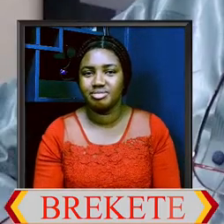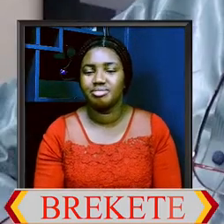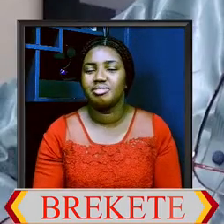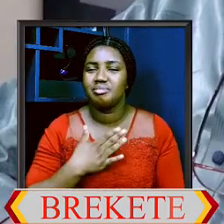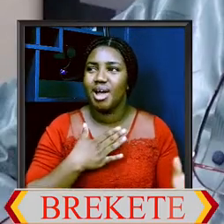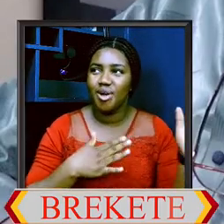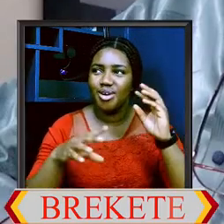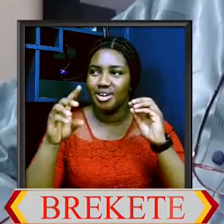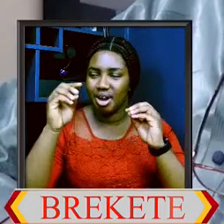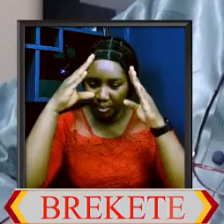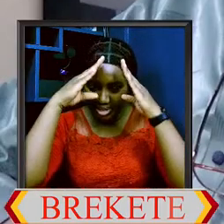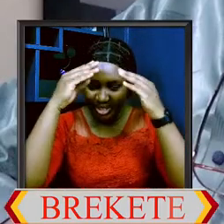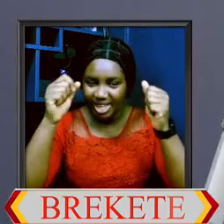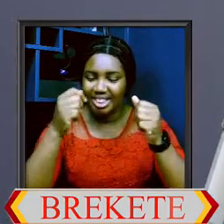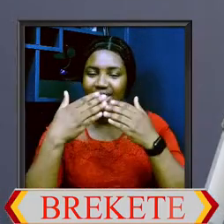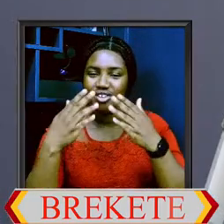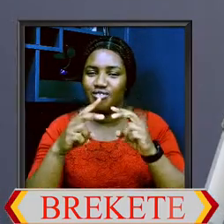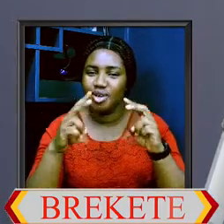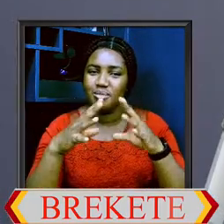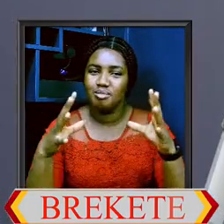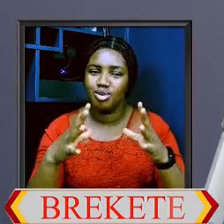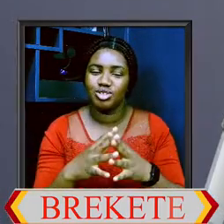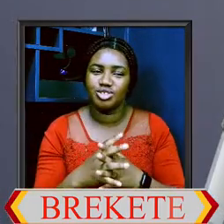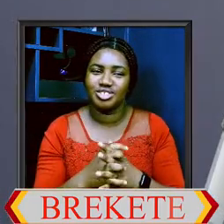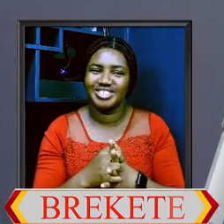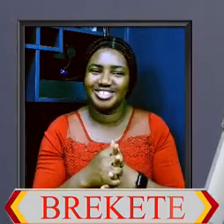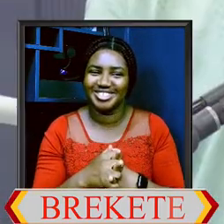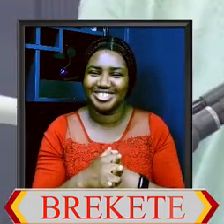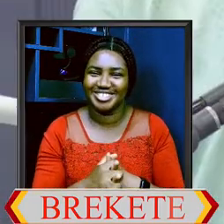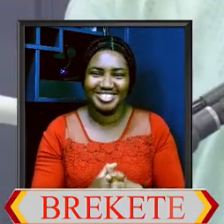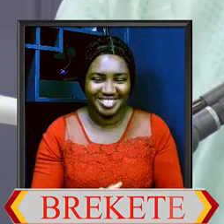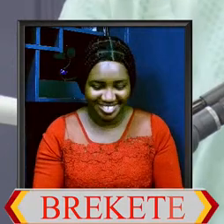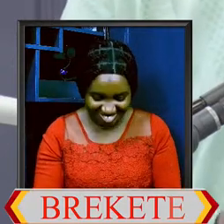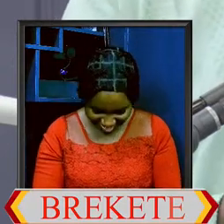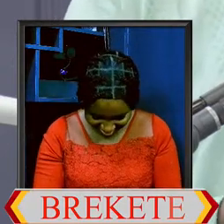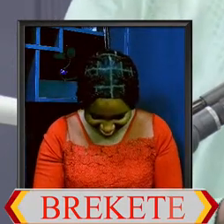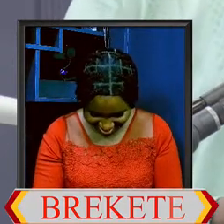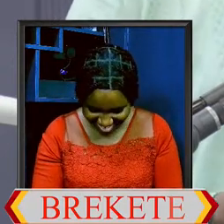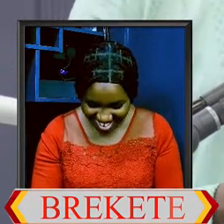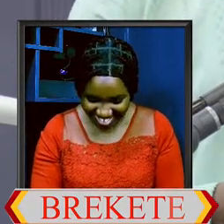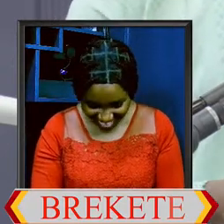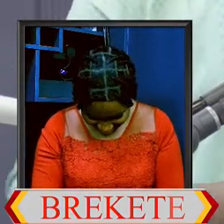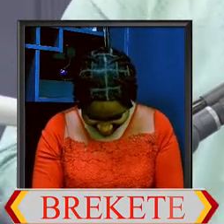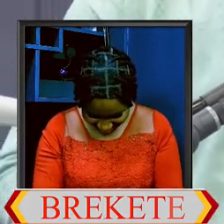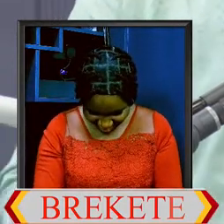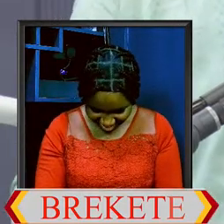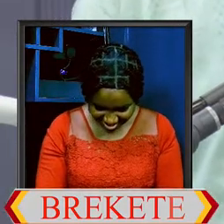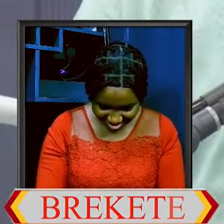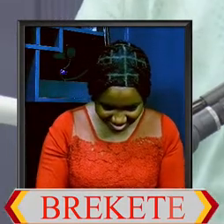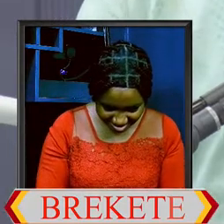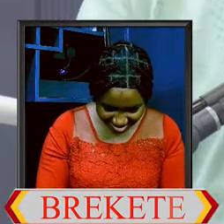her thank you very much I